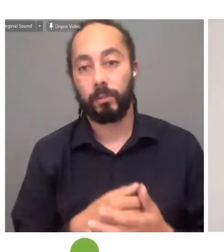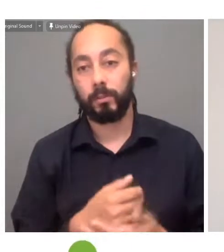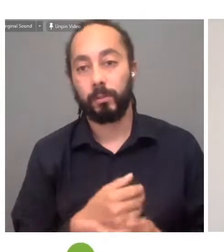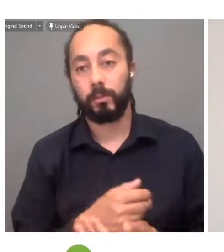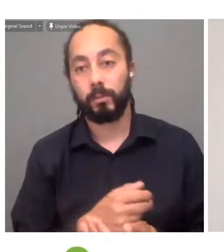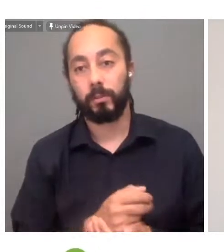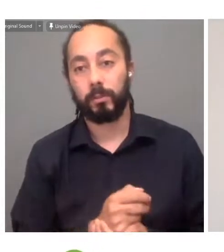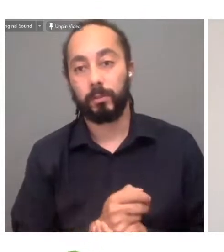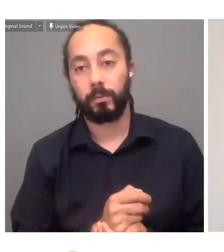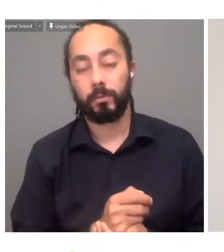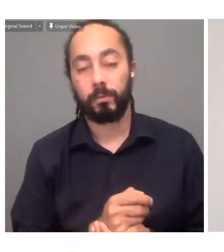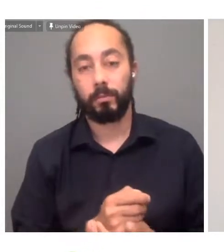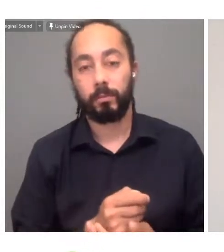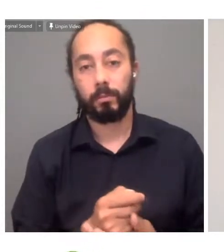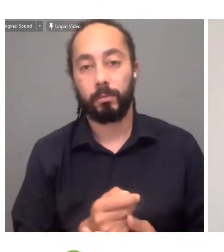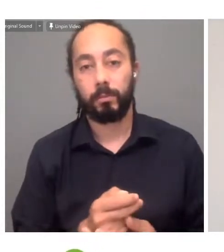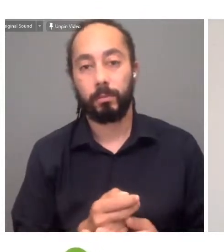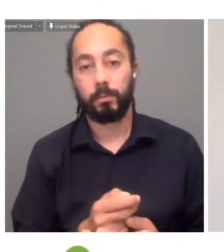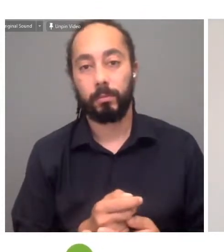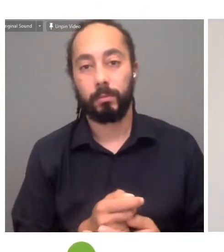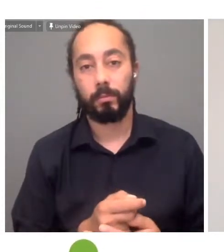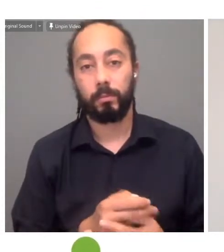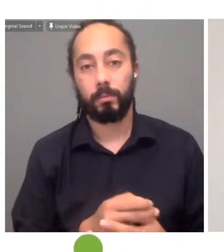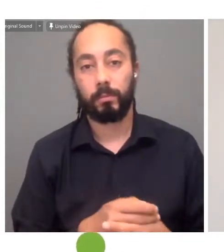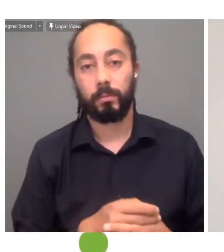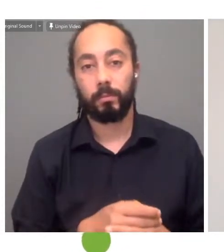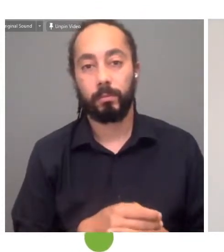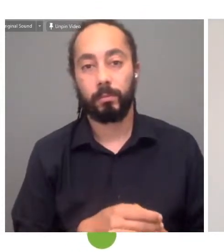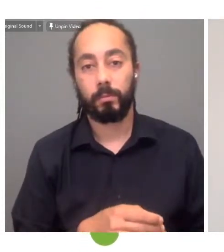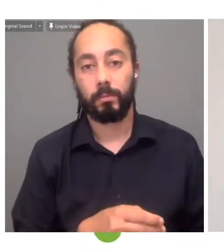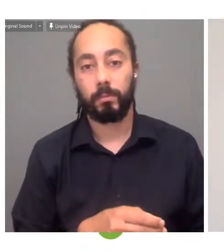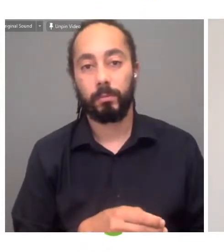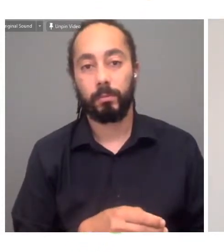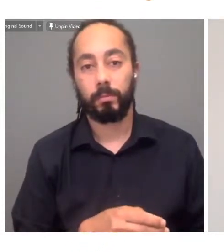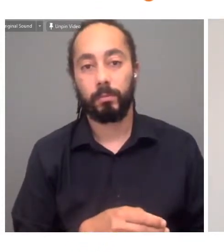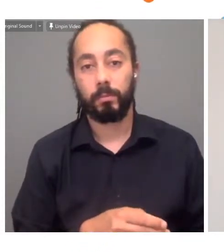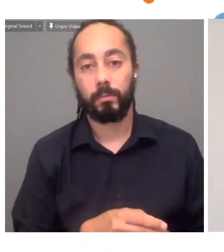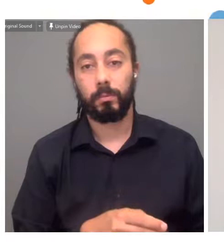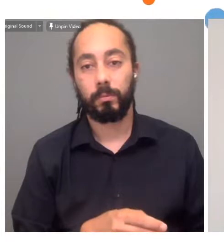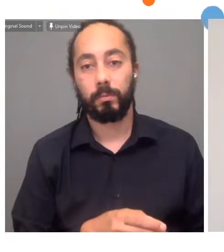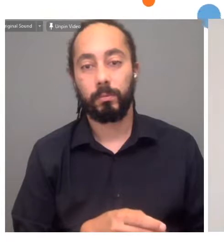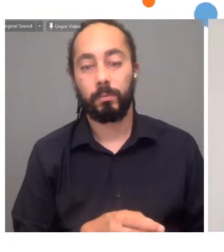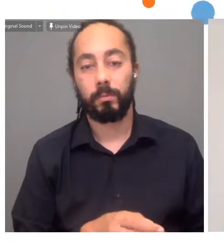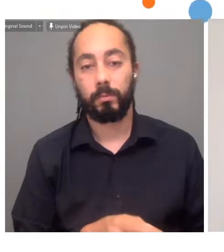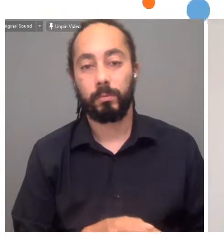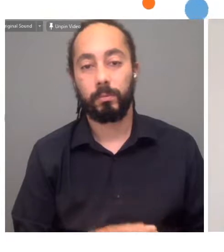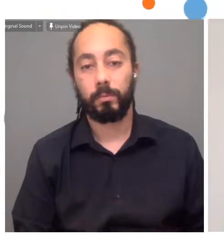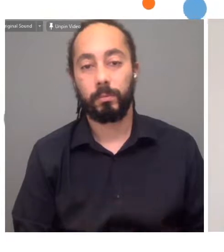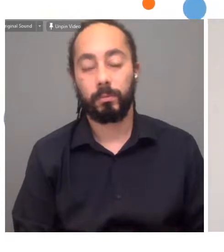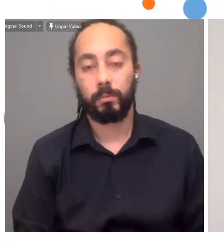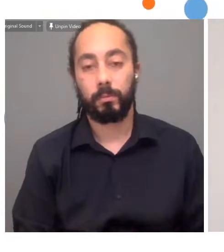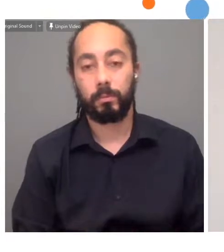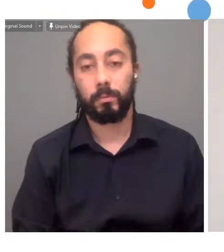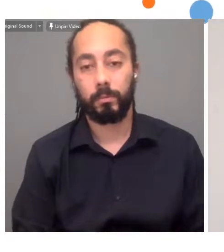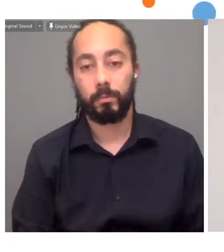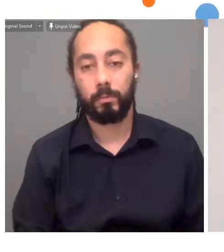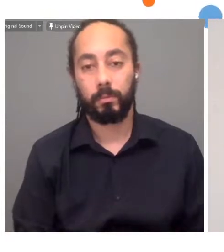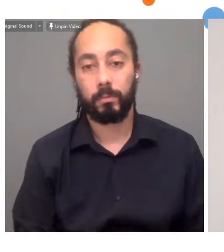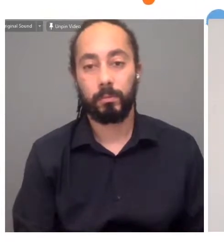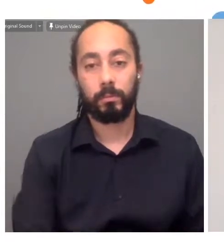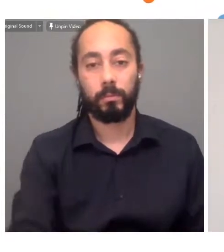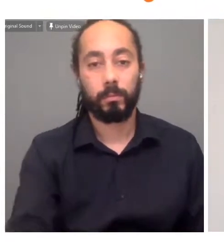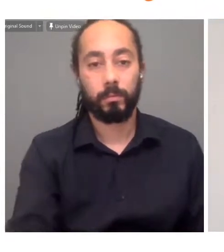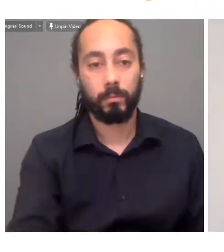que la culture figure dans le discours du tronc. Puis, c'est un appel aussi à tous mes collègues qui nous écoutent